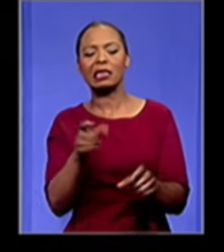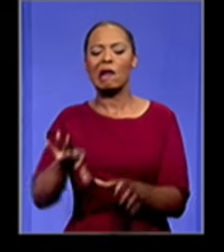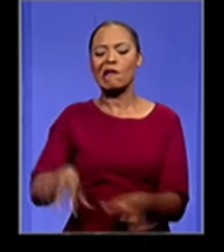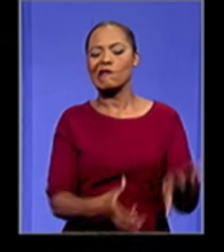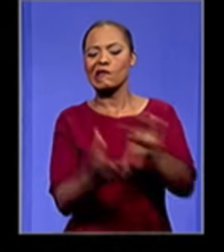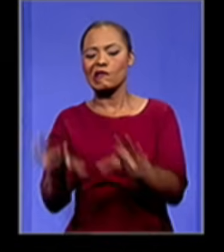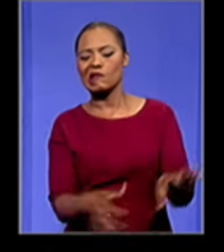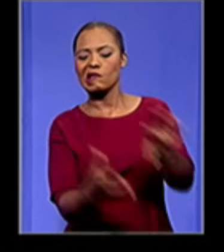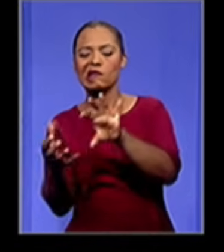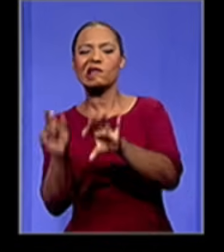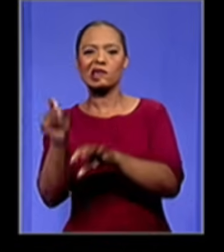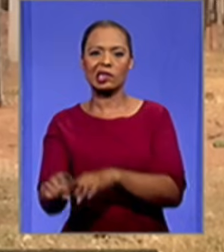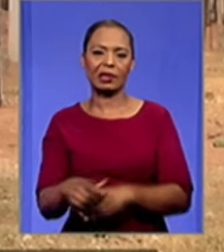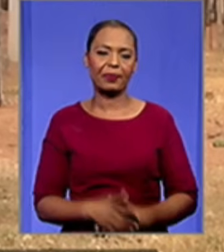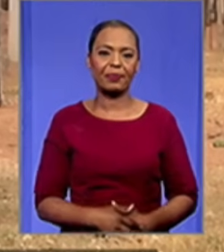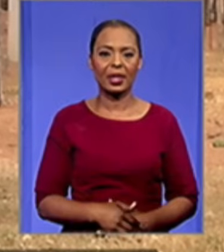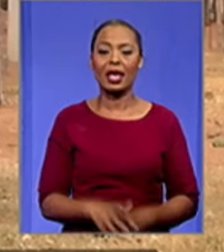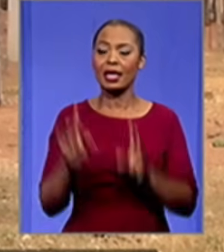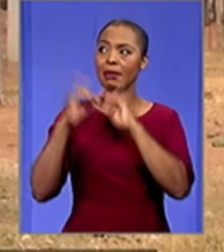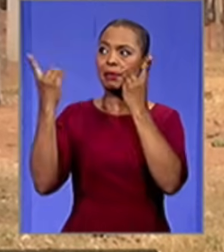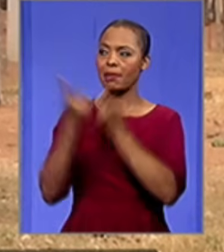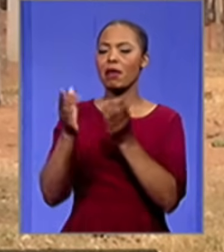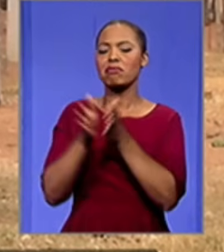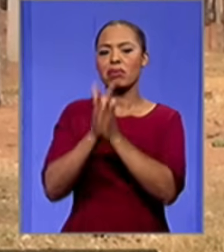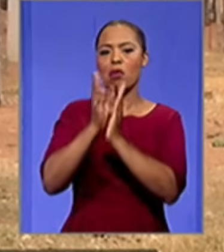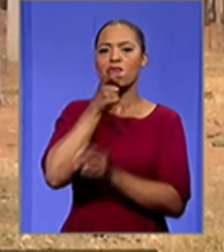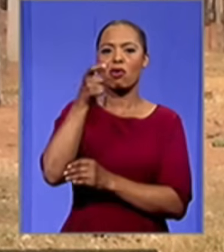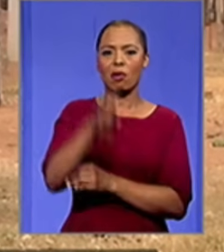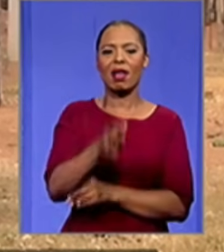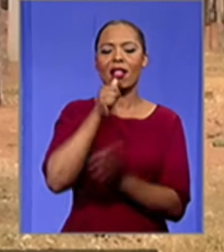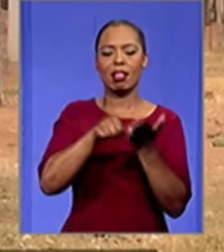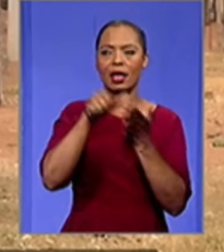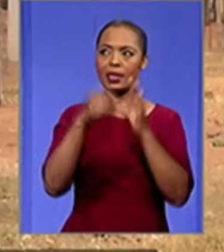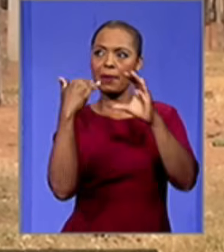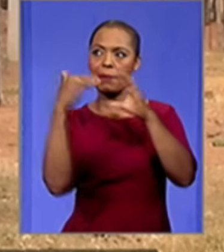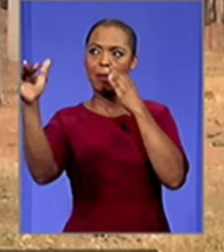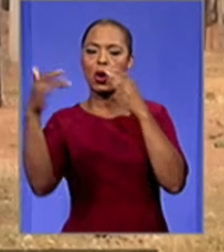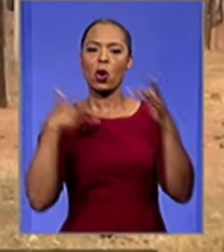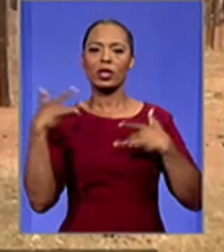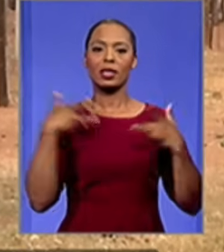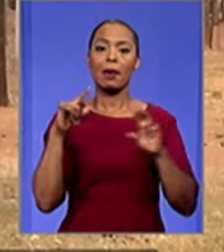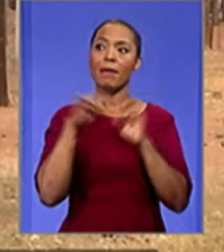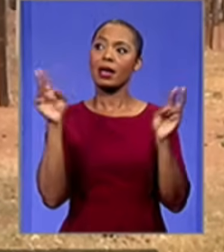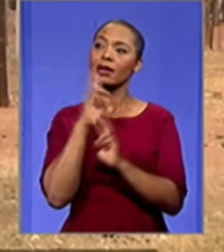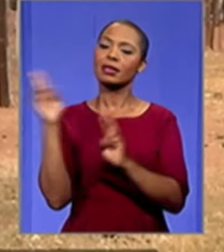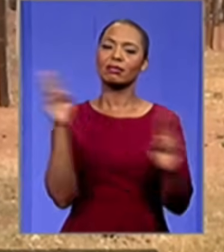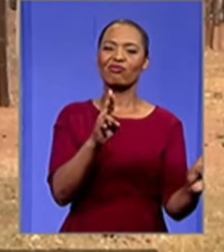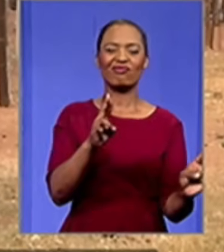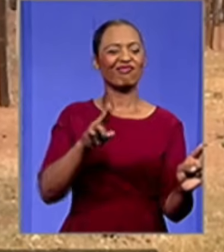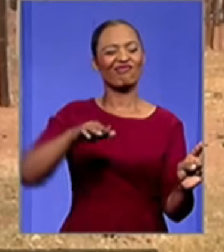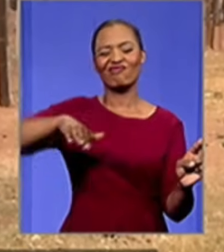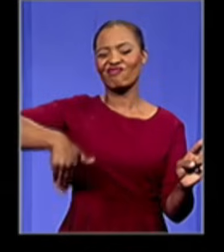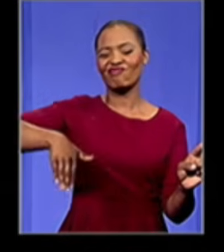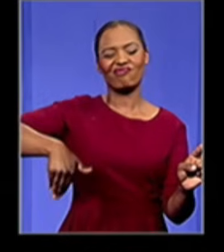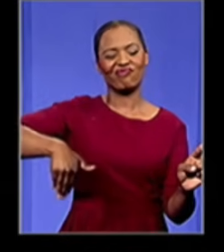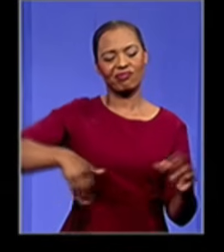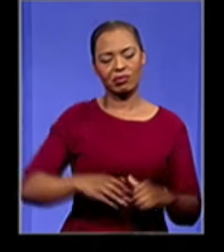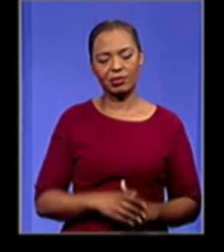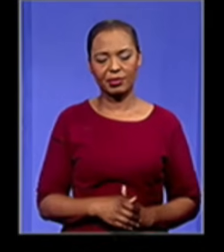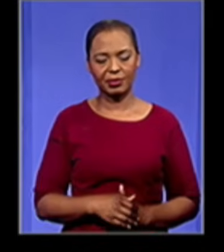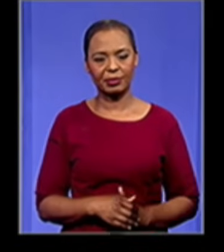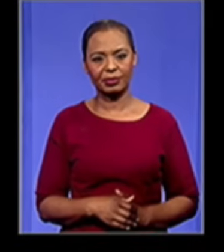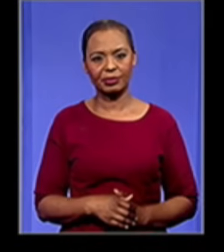nageng. Lefapha le ne la kopiwa go tshwaela ka ga lekwalo leno la lona mme ga go ope wa lefapha yo neng a tshwaela